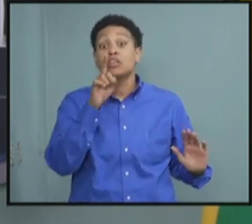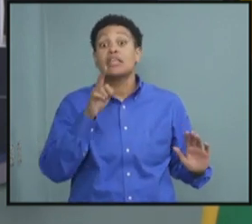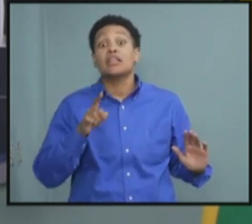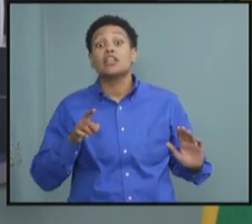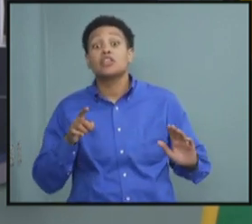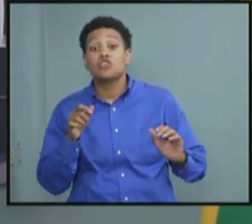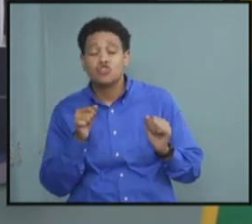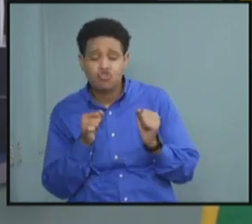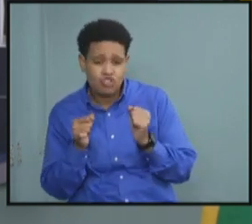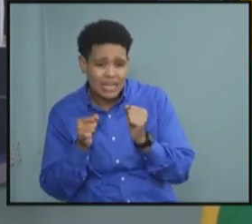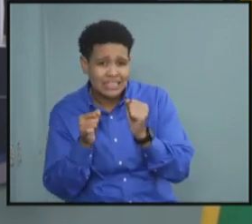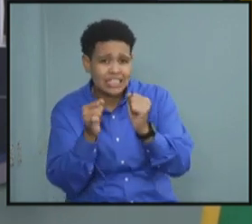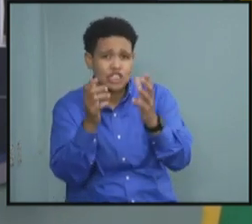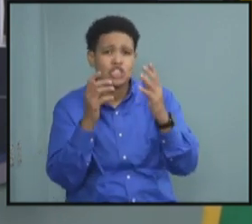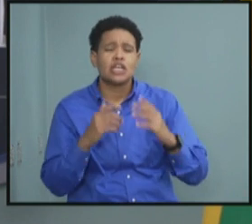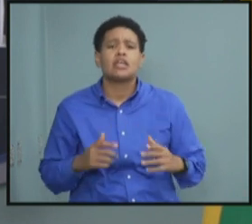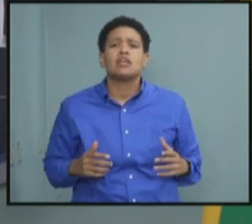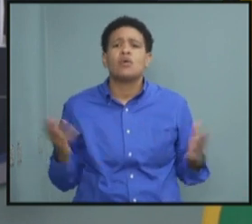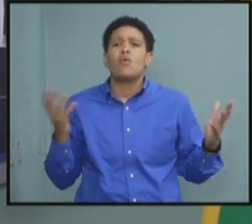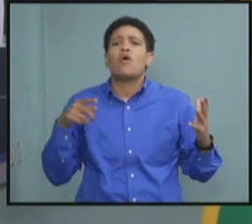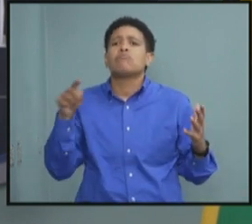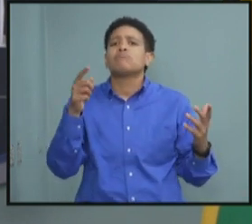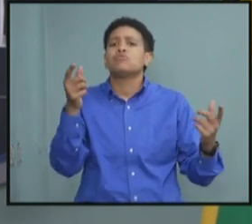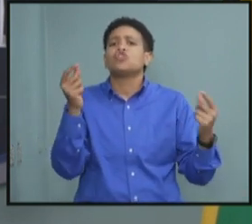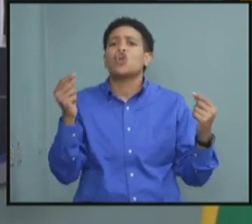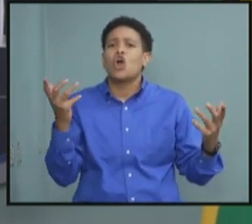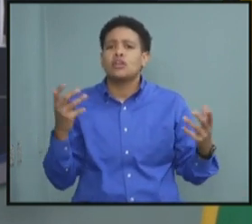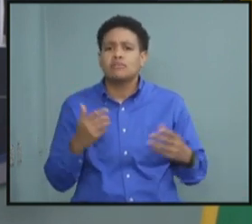very strategic in what it has done.